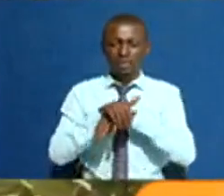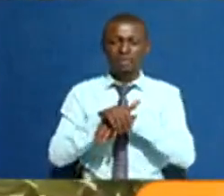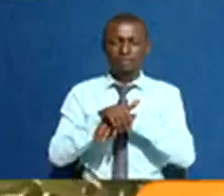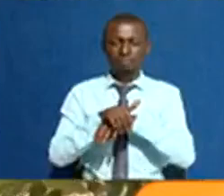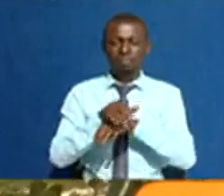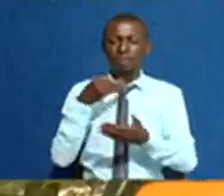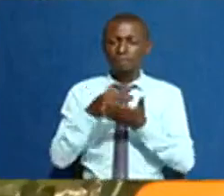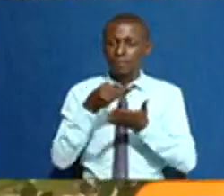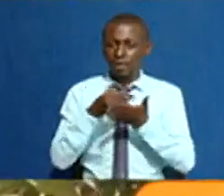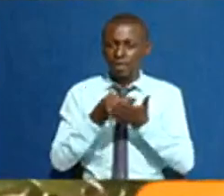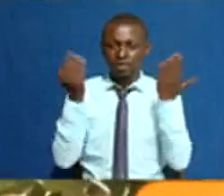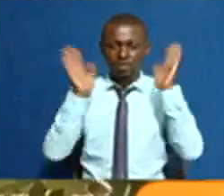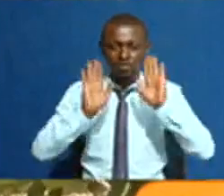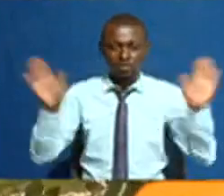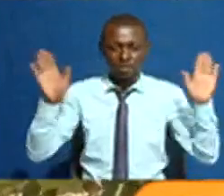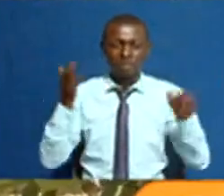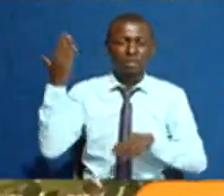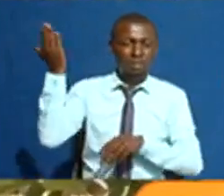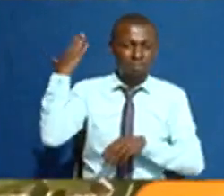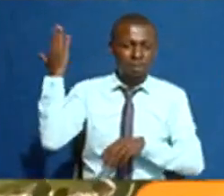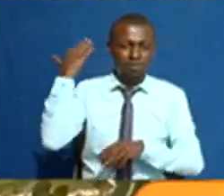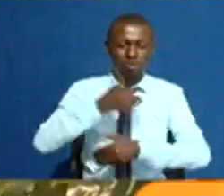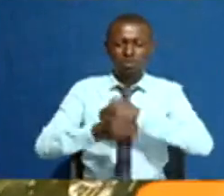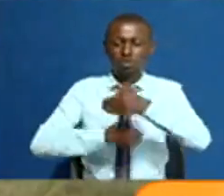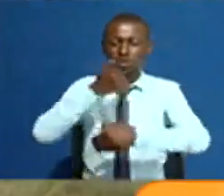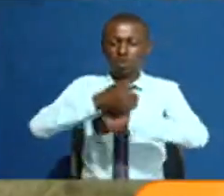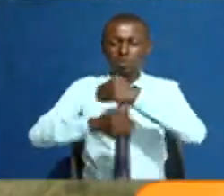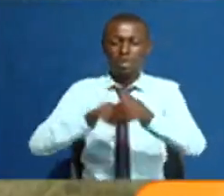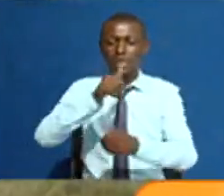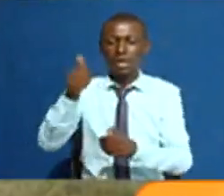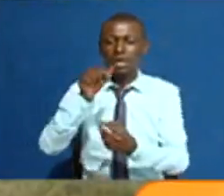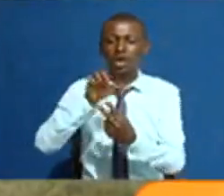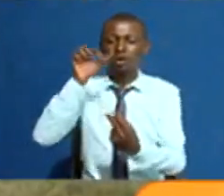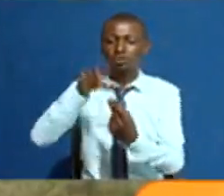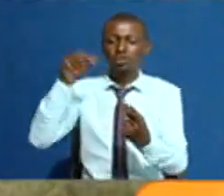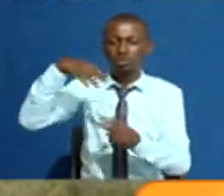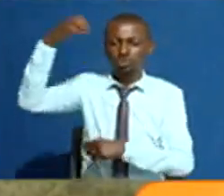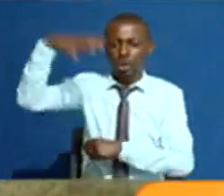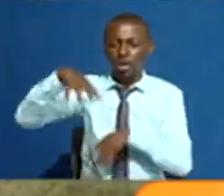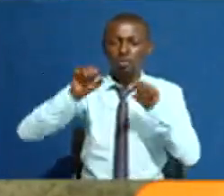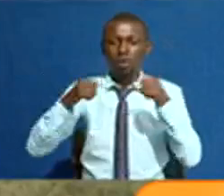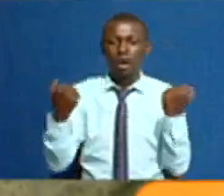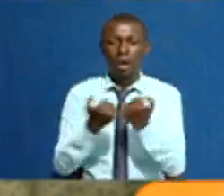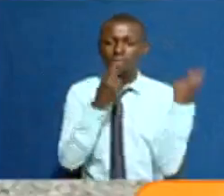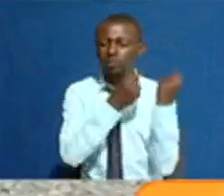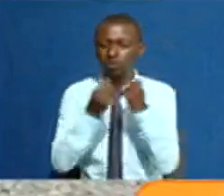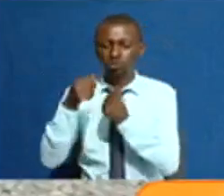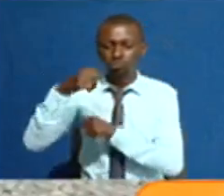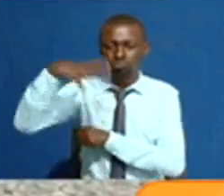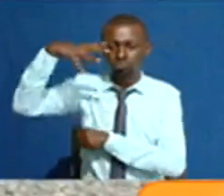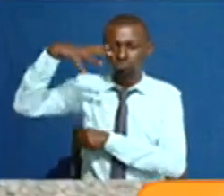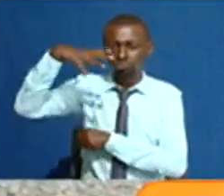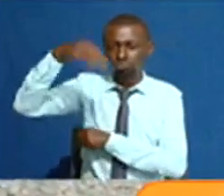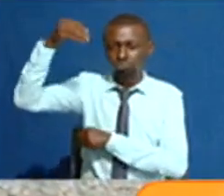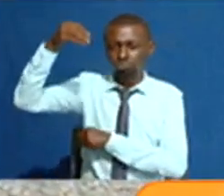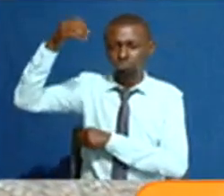decade undertaken the construction of an alternative pathway for electricity to minimize cases of blackouts. The Nairobi Ring